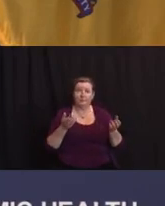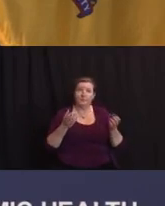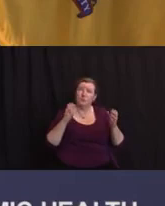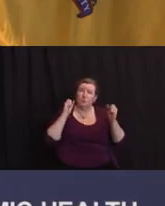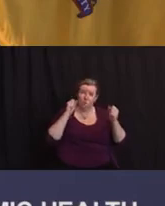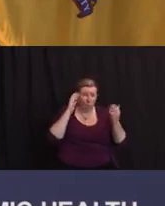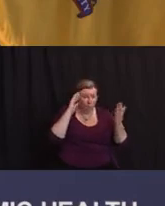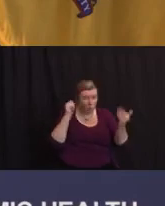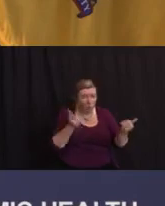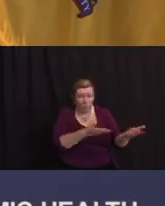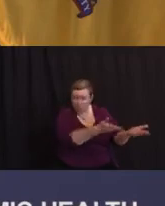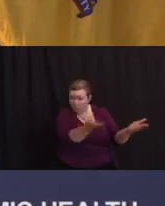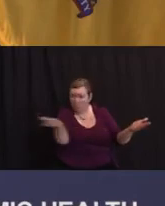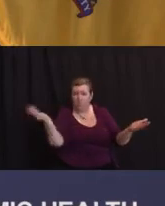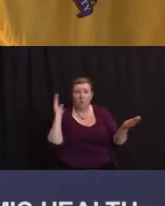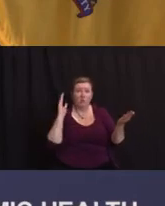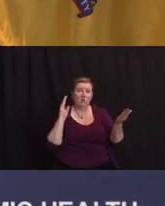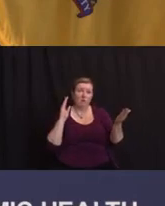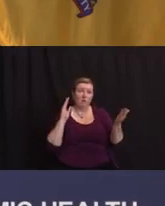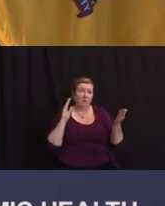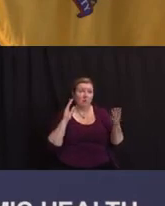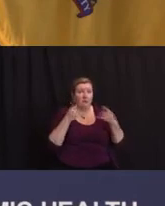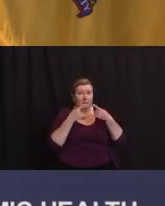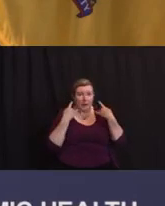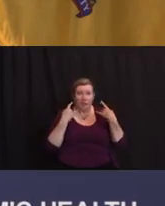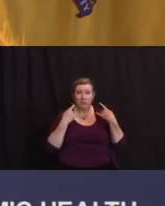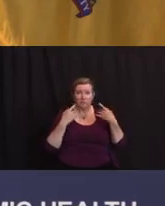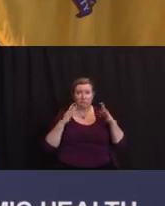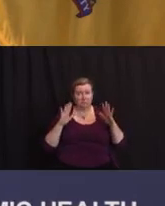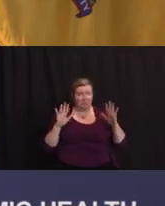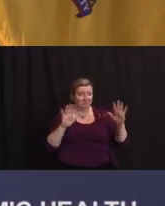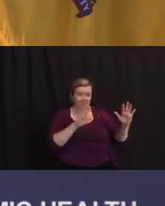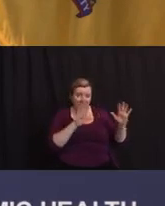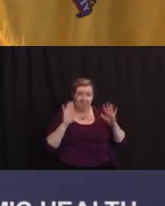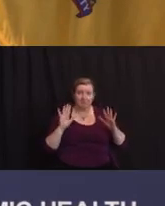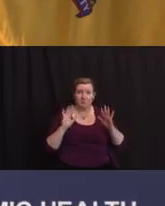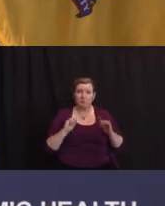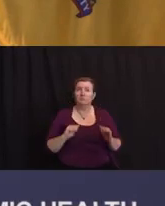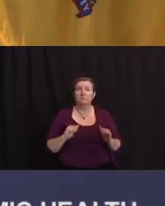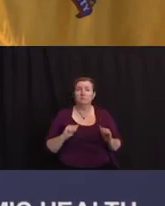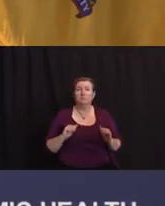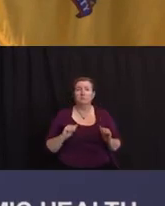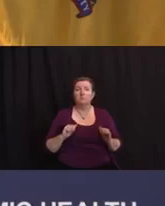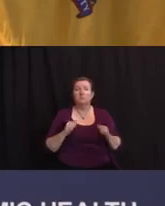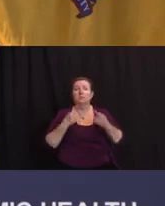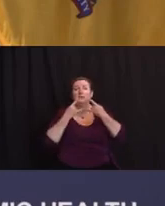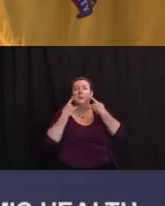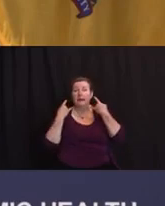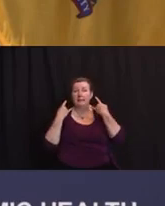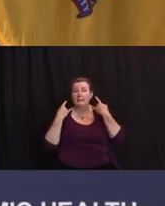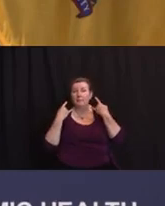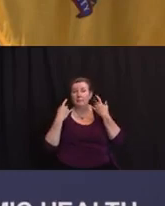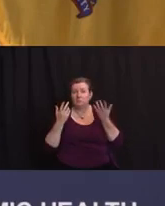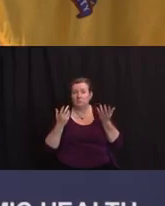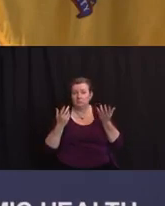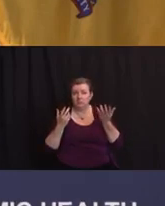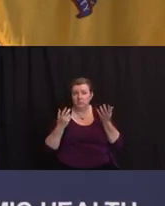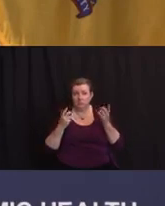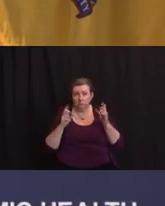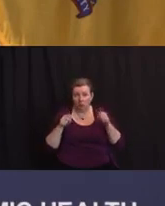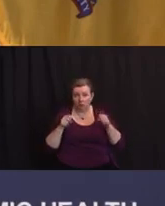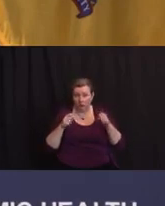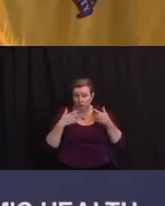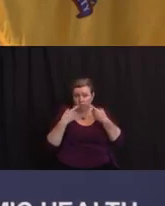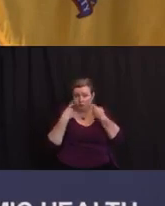we are. As your question implies, unlike an HVAC system, a mask is something that you can frankly move on a dime if you had